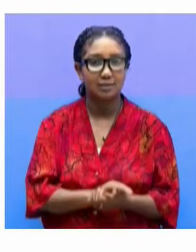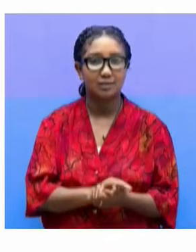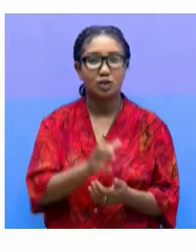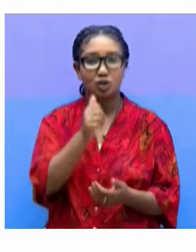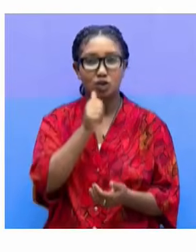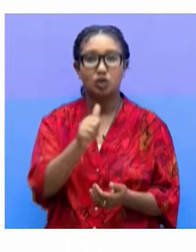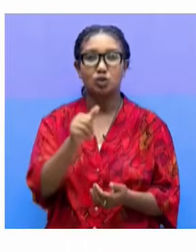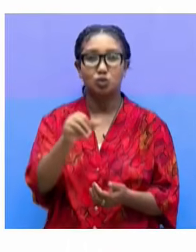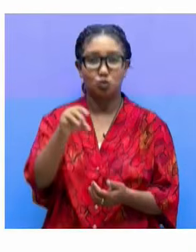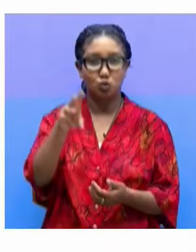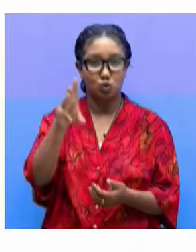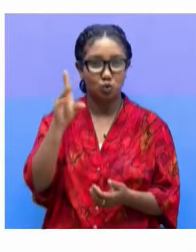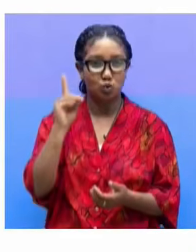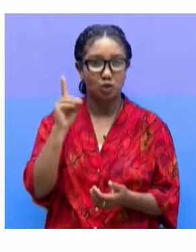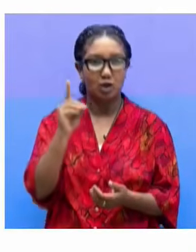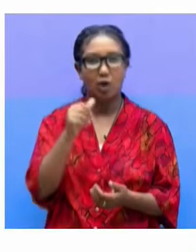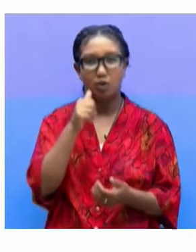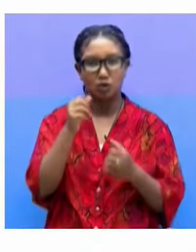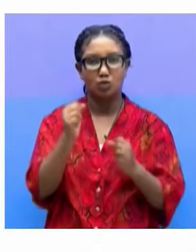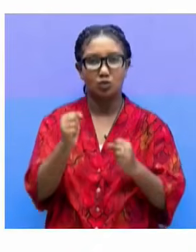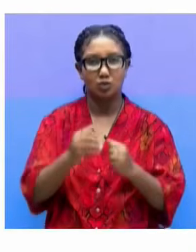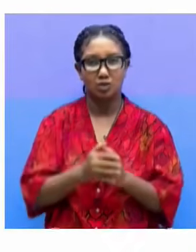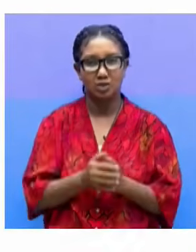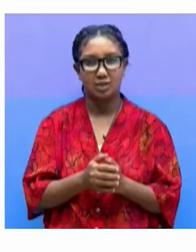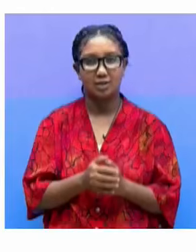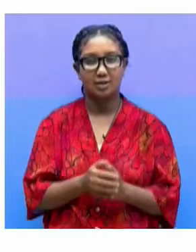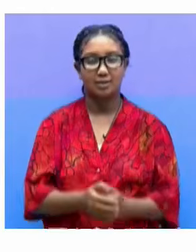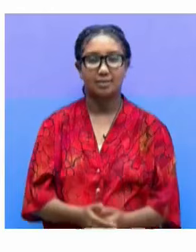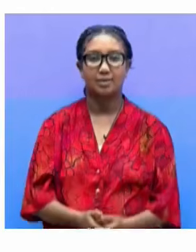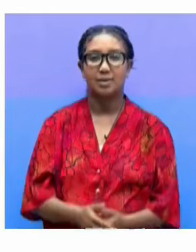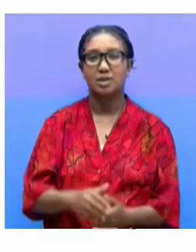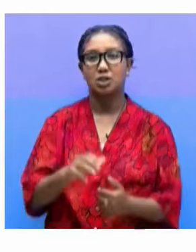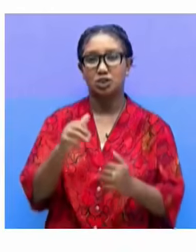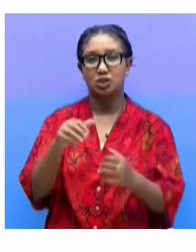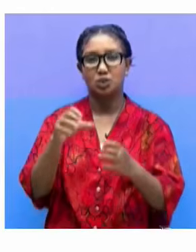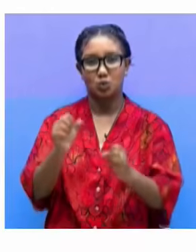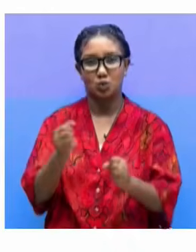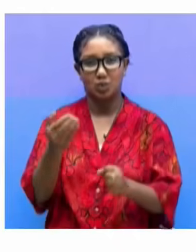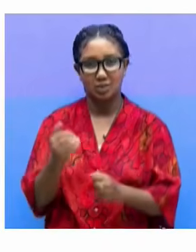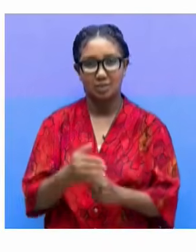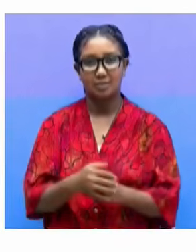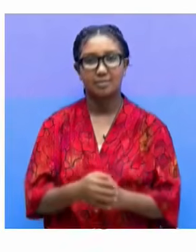she would, or she could, this time let's use could, she could